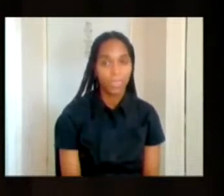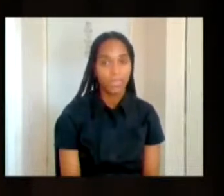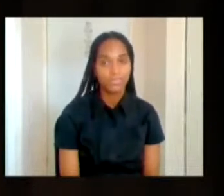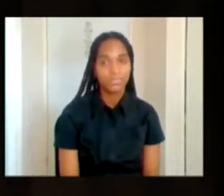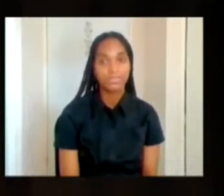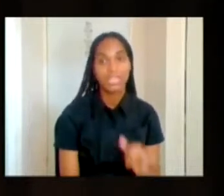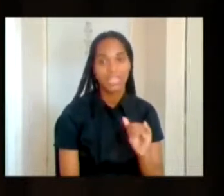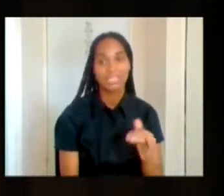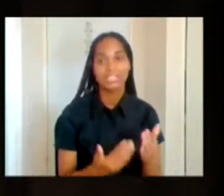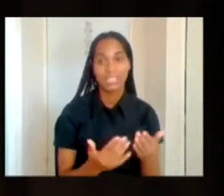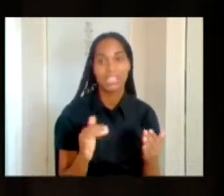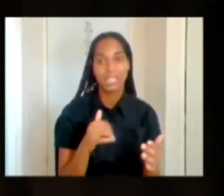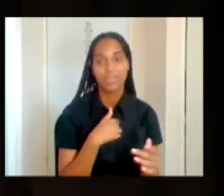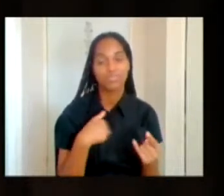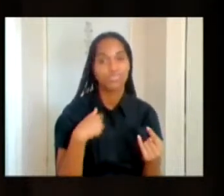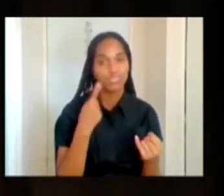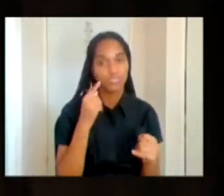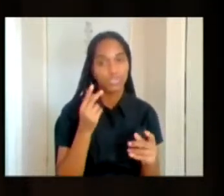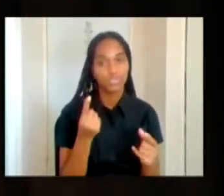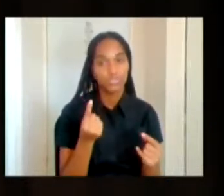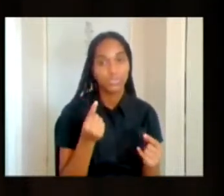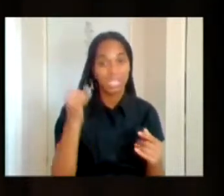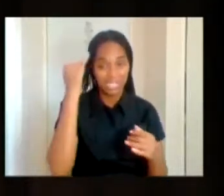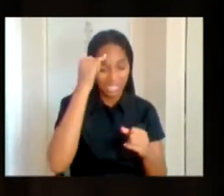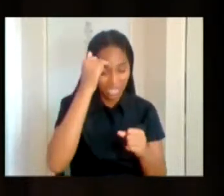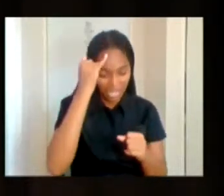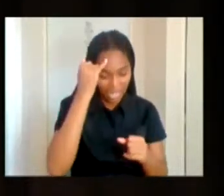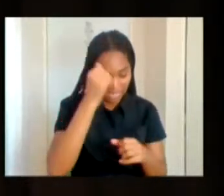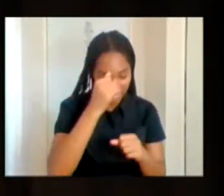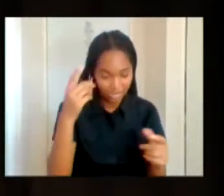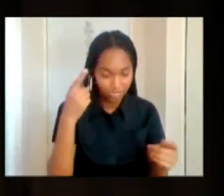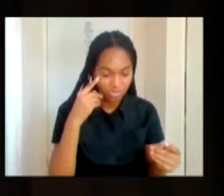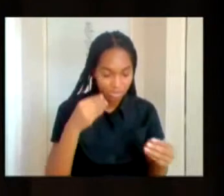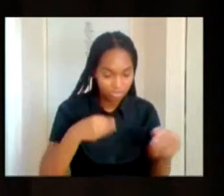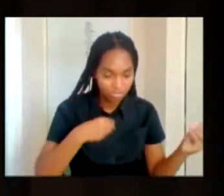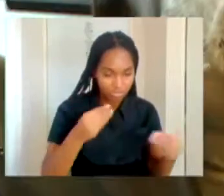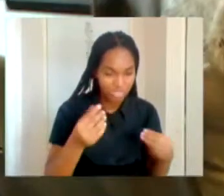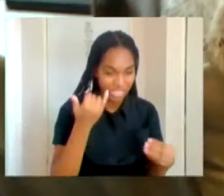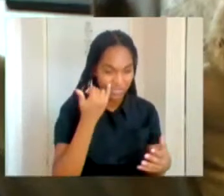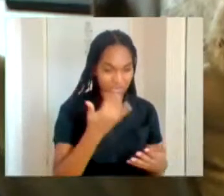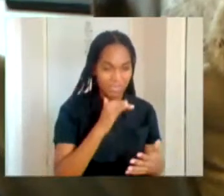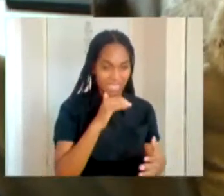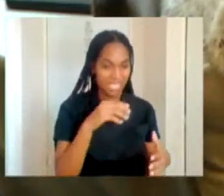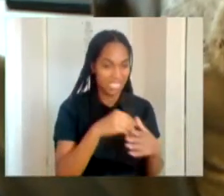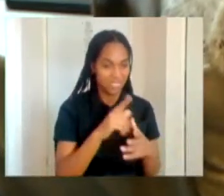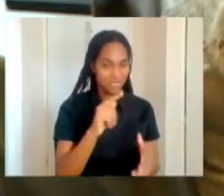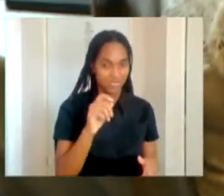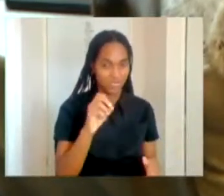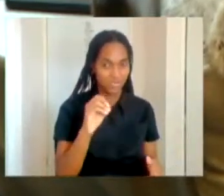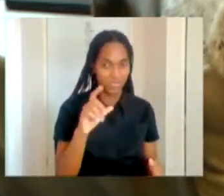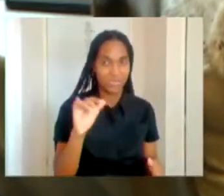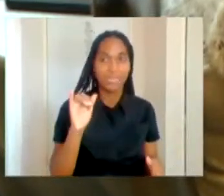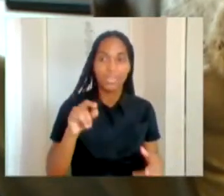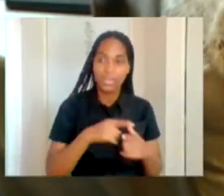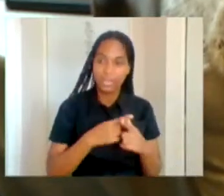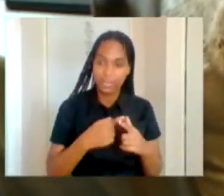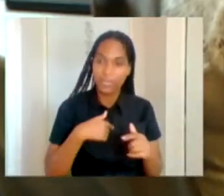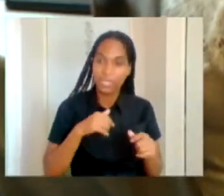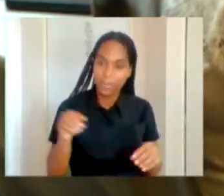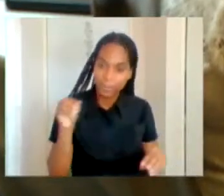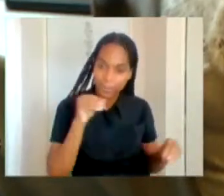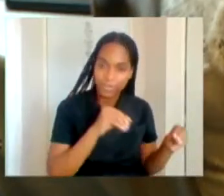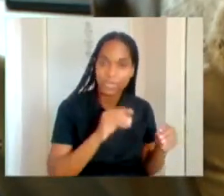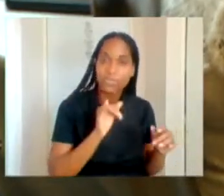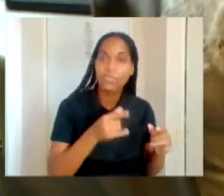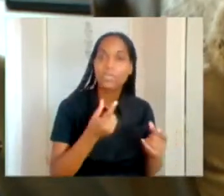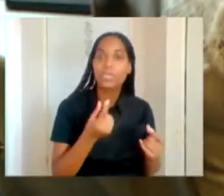that we want to try and do is incubate ideas that if there's something not in the toolkit, then we can put it in the toolkit. We can make